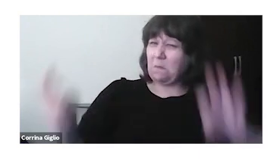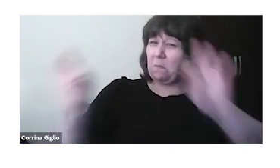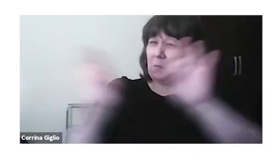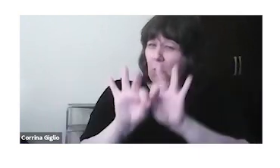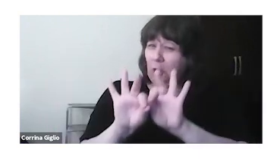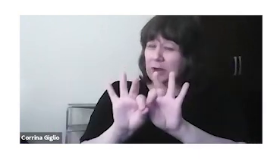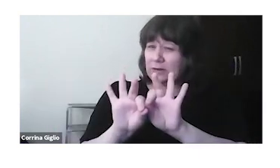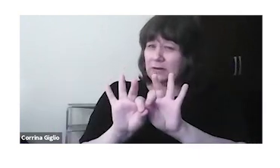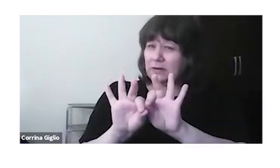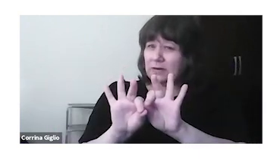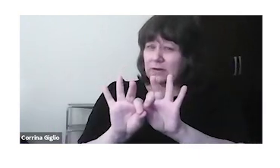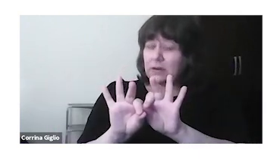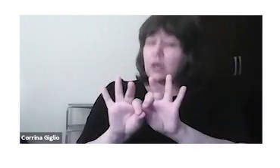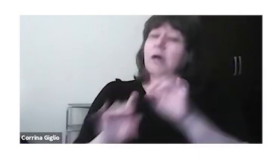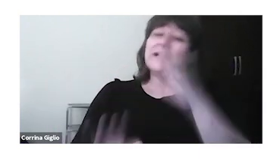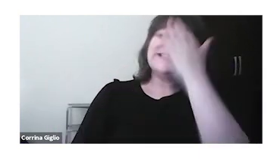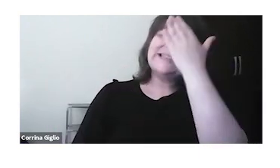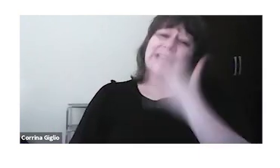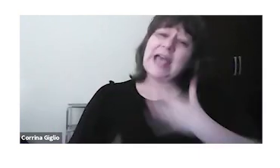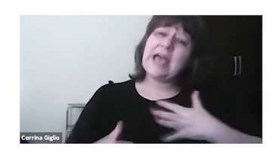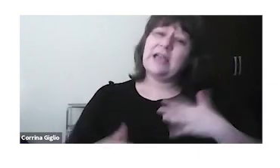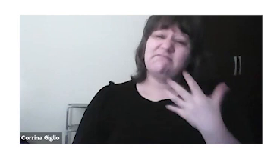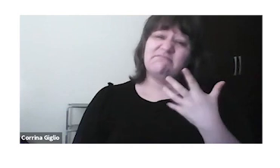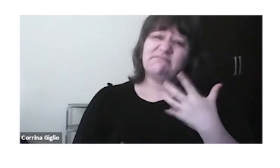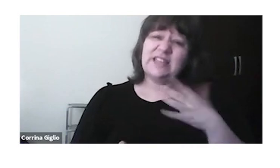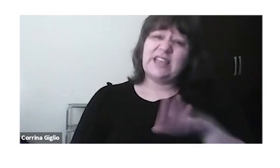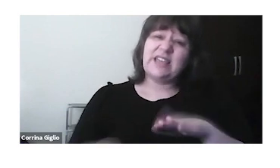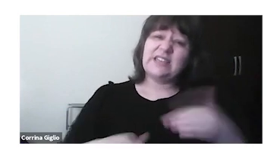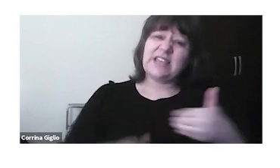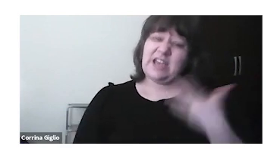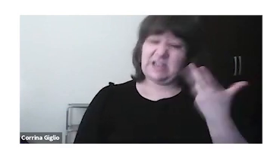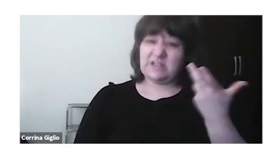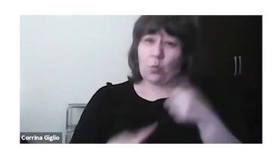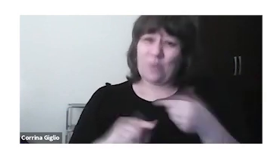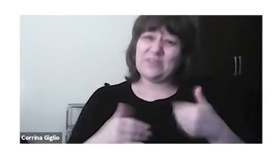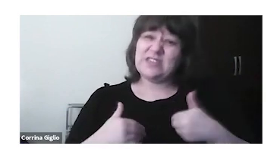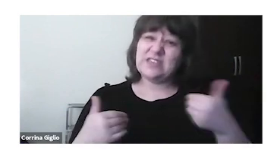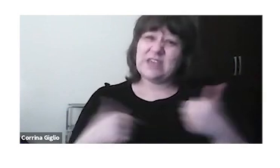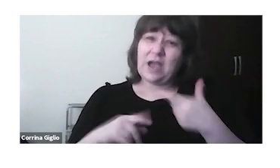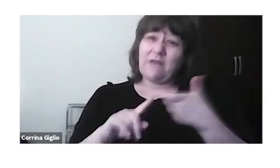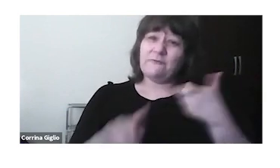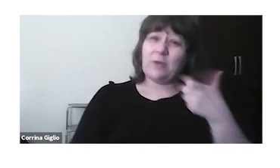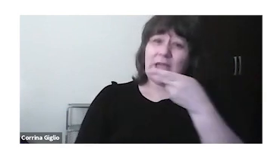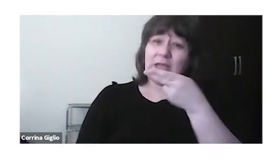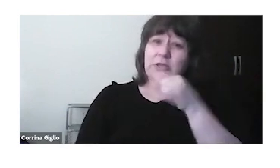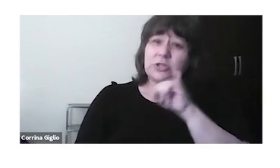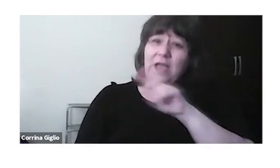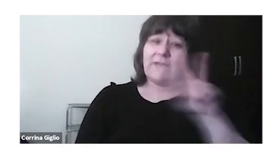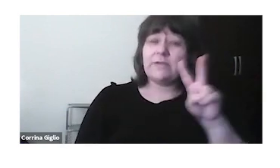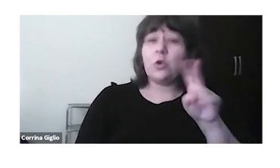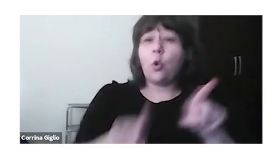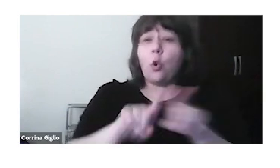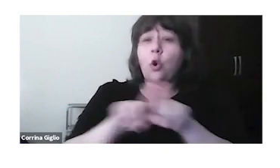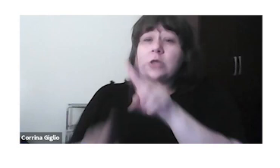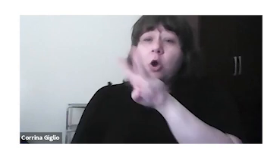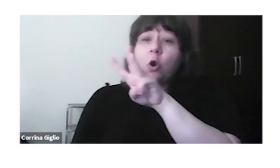passed away quite young from complications from AIDS, HIV. And the same is true from Willie Smith. He passed away